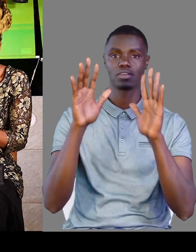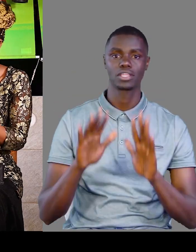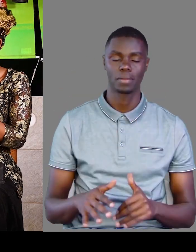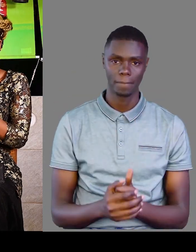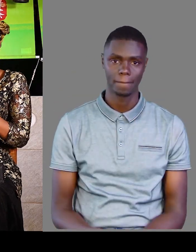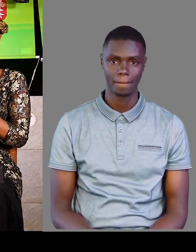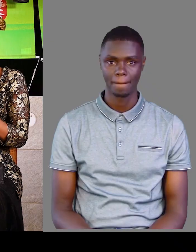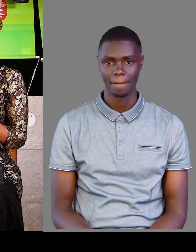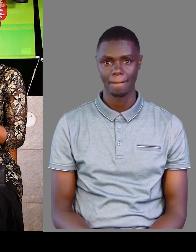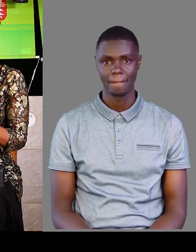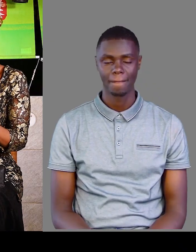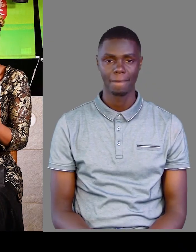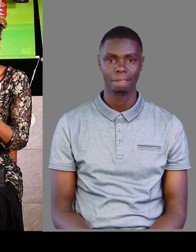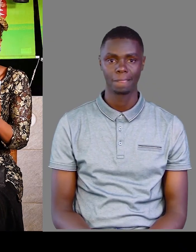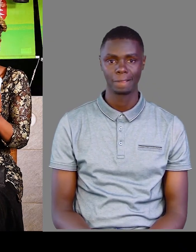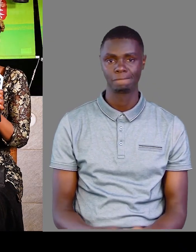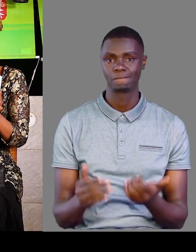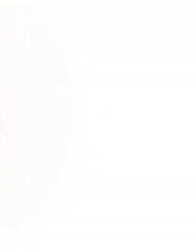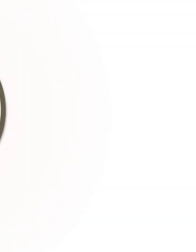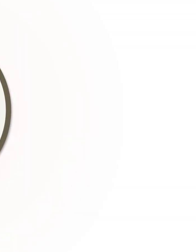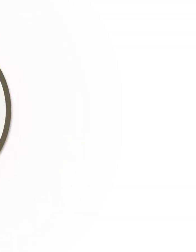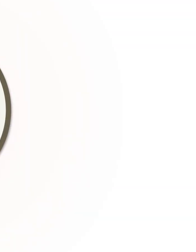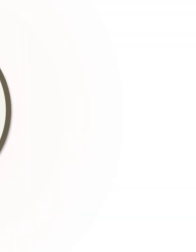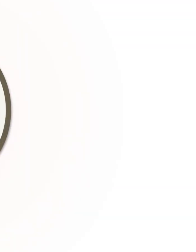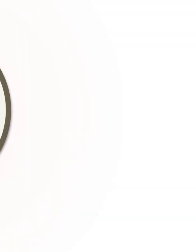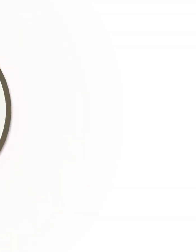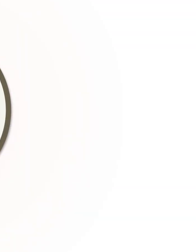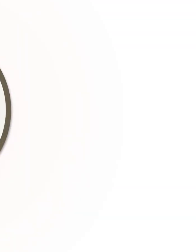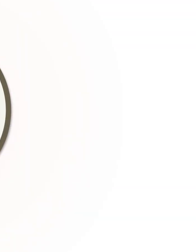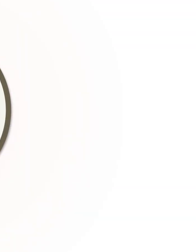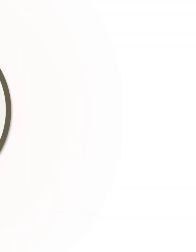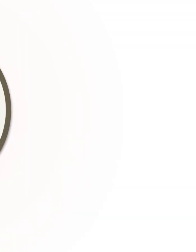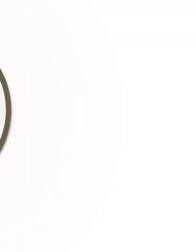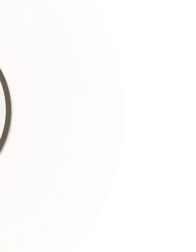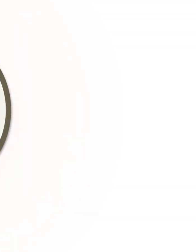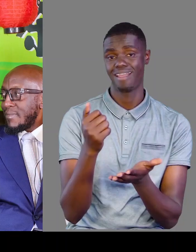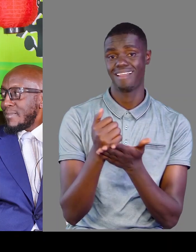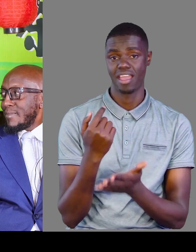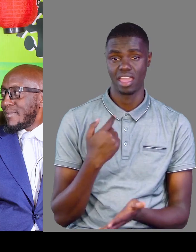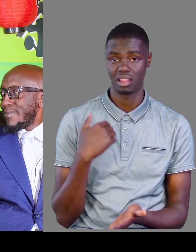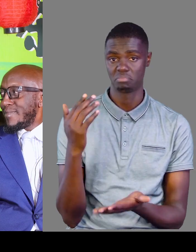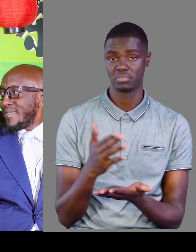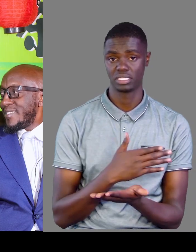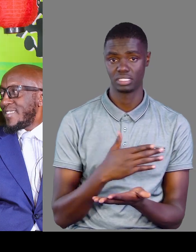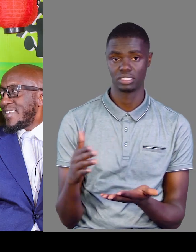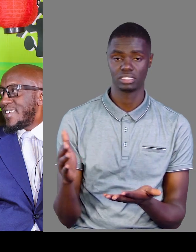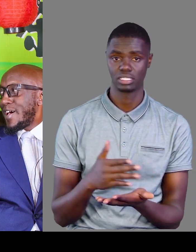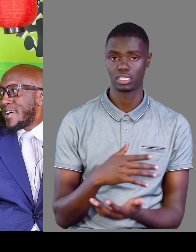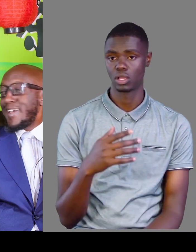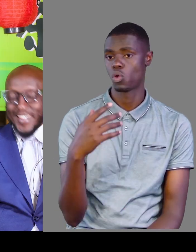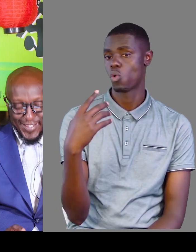on air, but thank you very so much. much. Kawapi, yeah. can let me sing this